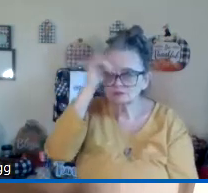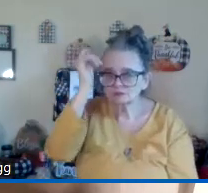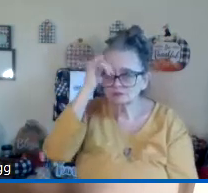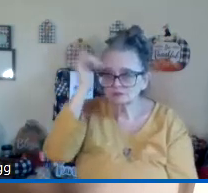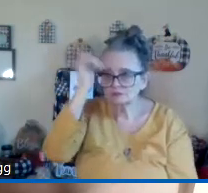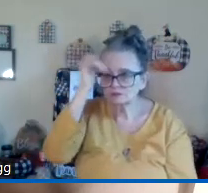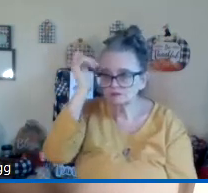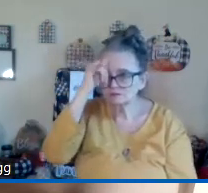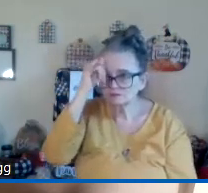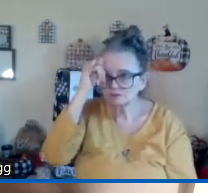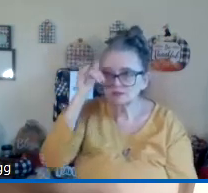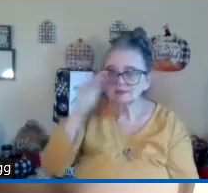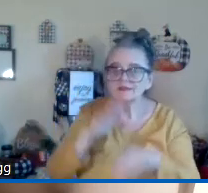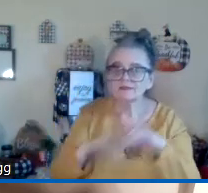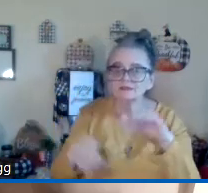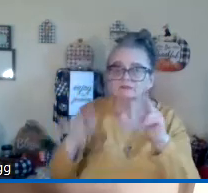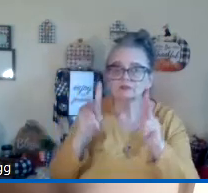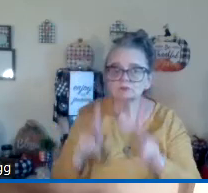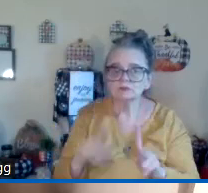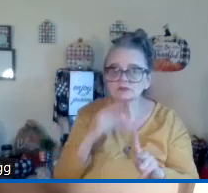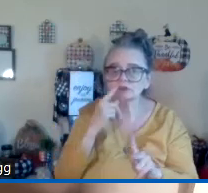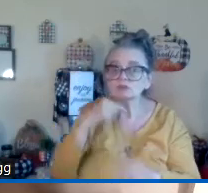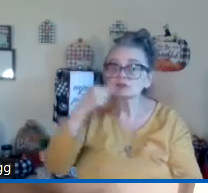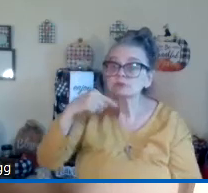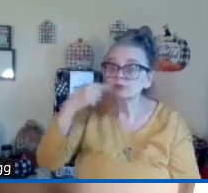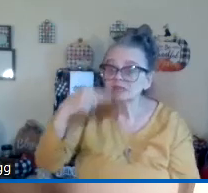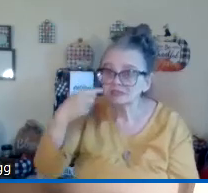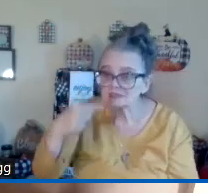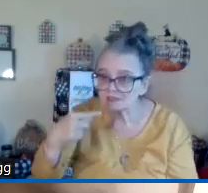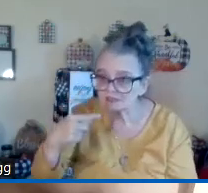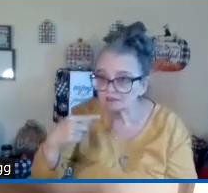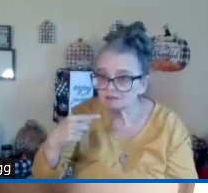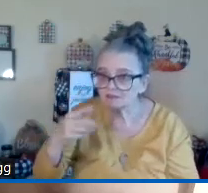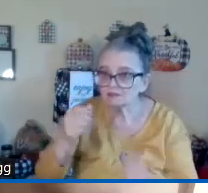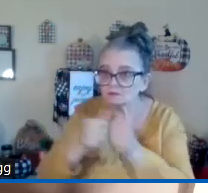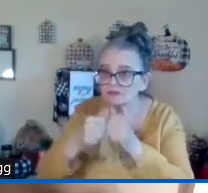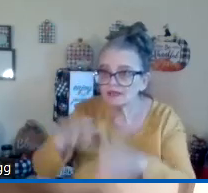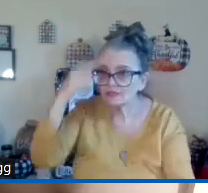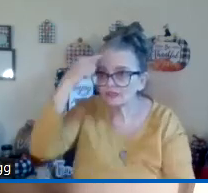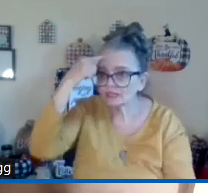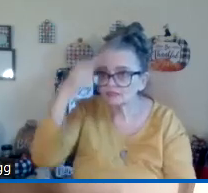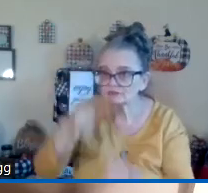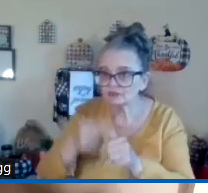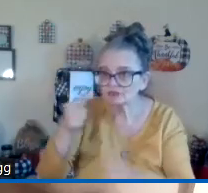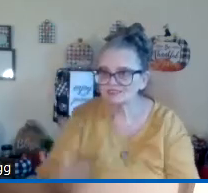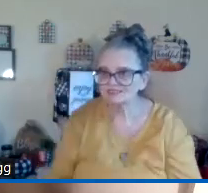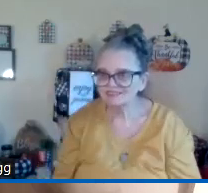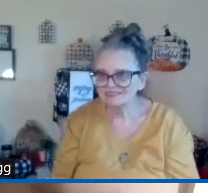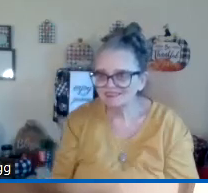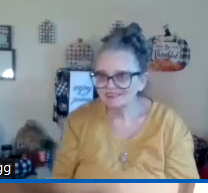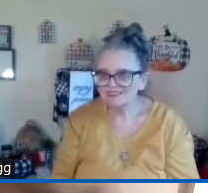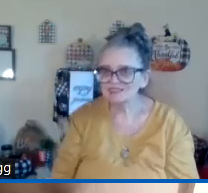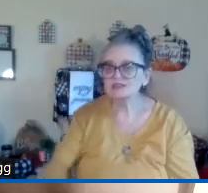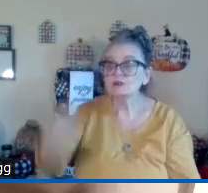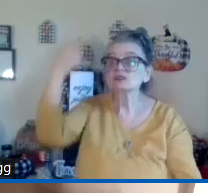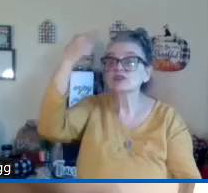little things just so I can have a fix or a drink or whatever, or if